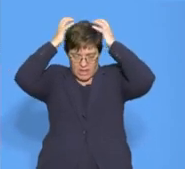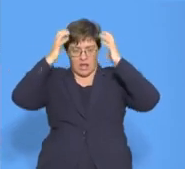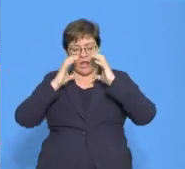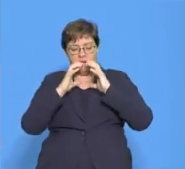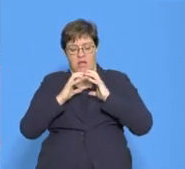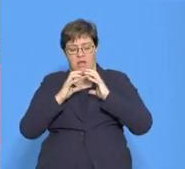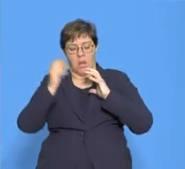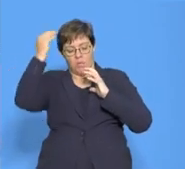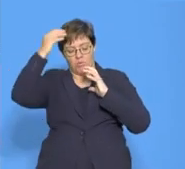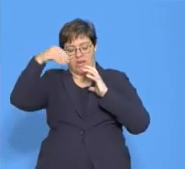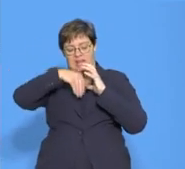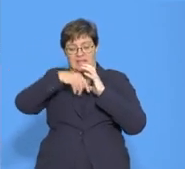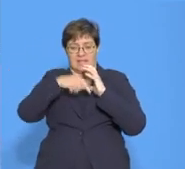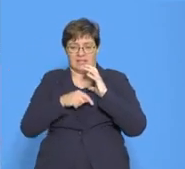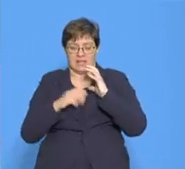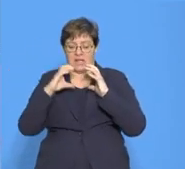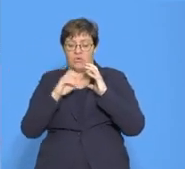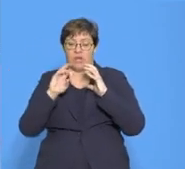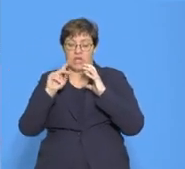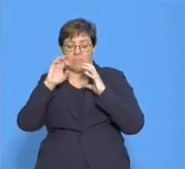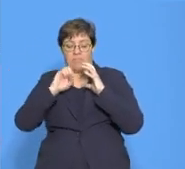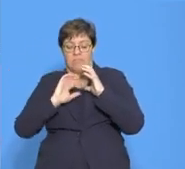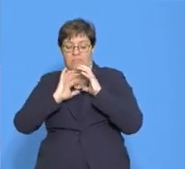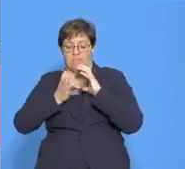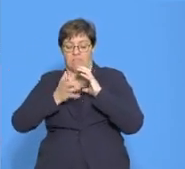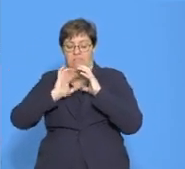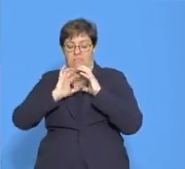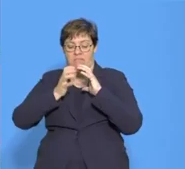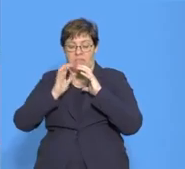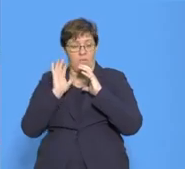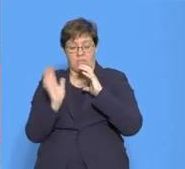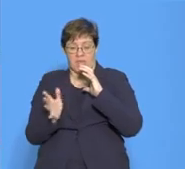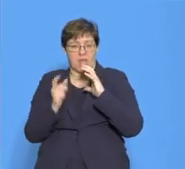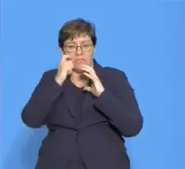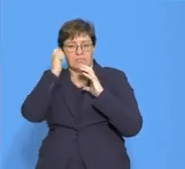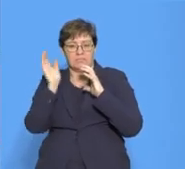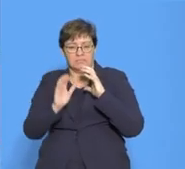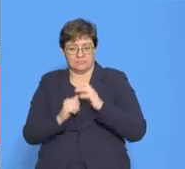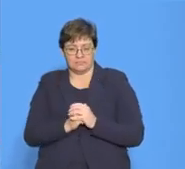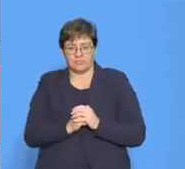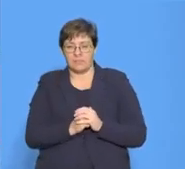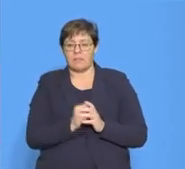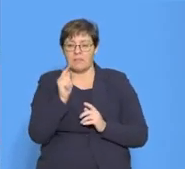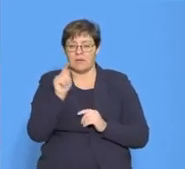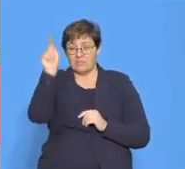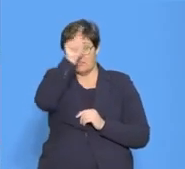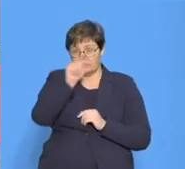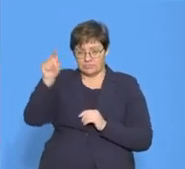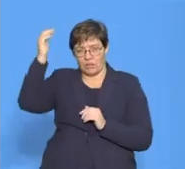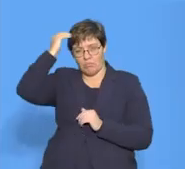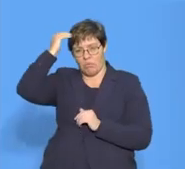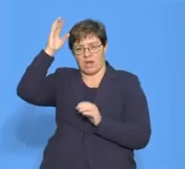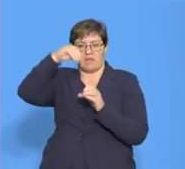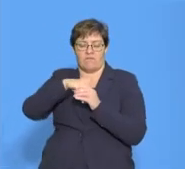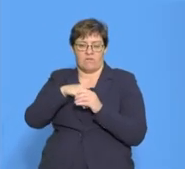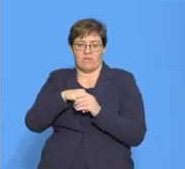up the rest of the skull. It's just the brain box, or the cranium that houses the brain. Okay,